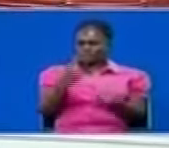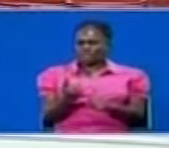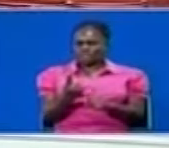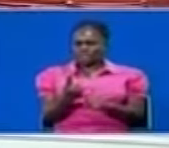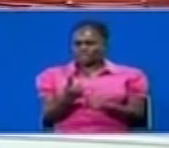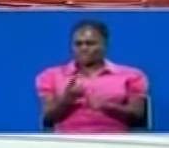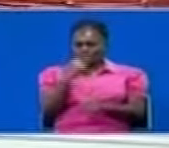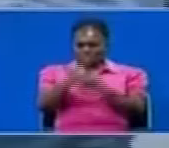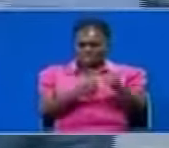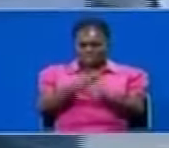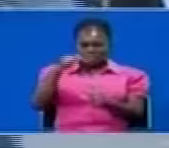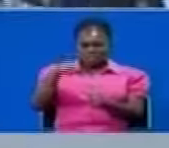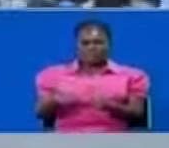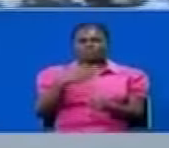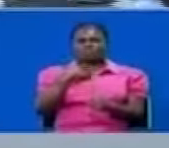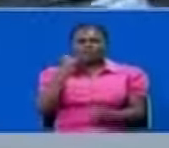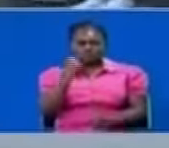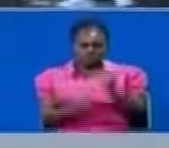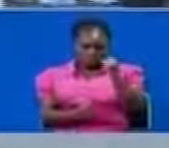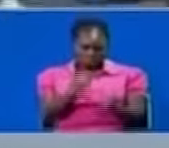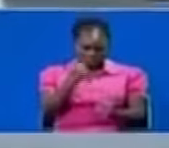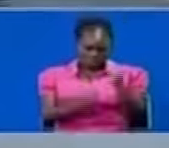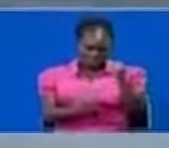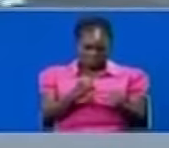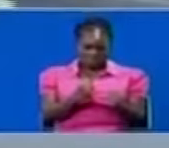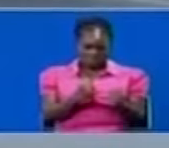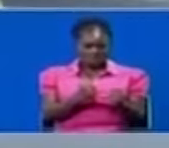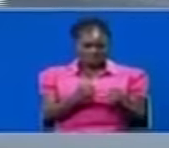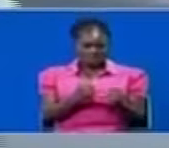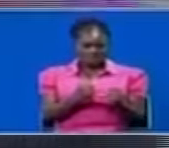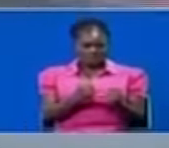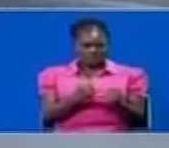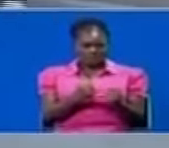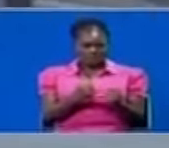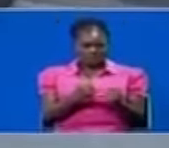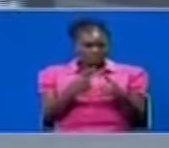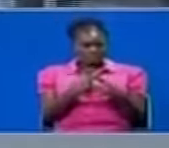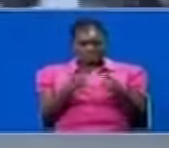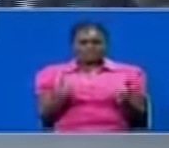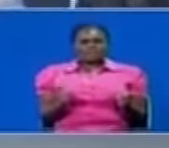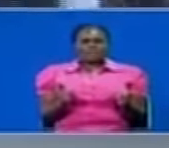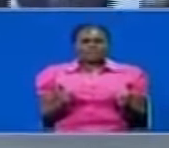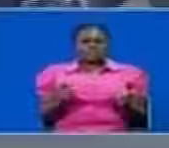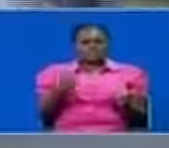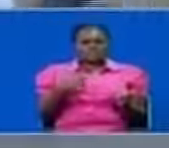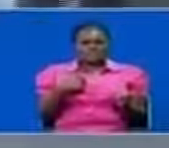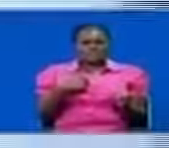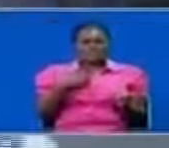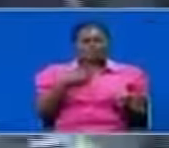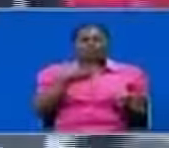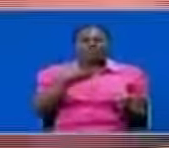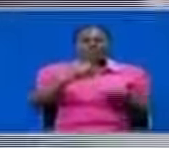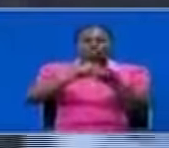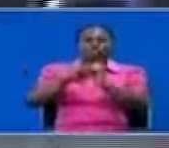quote, "This year I was looking forward to running yet another marathon, a gratitude marathon. However, I have never been willing to